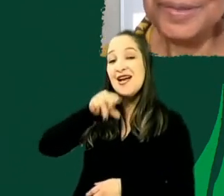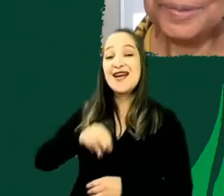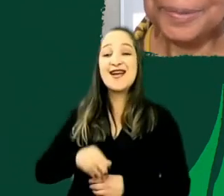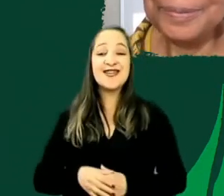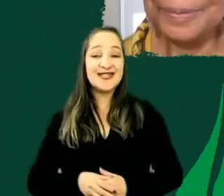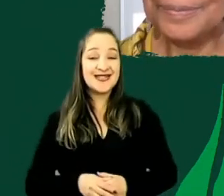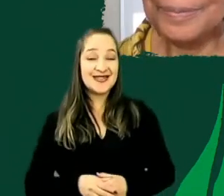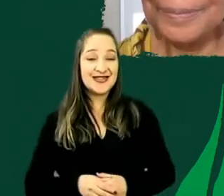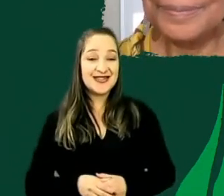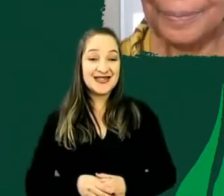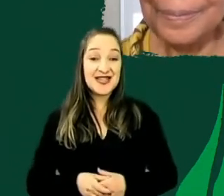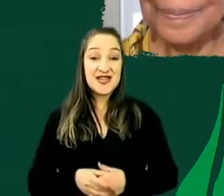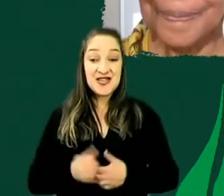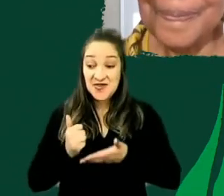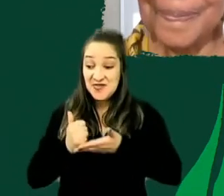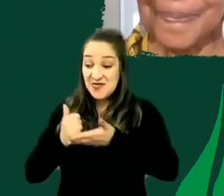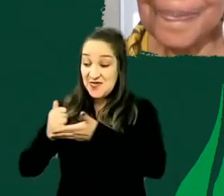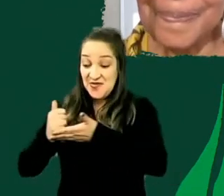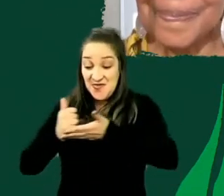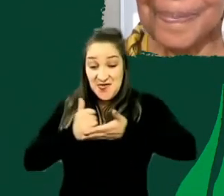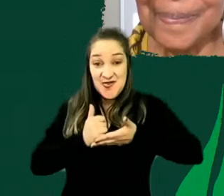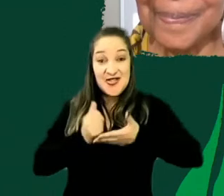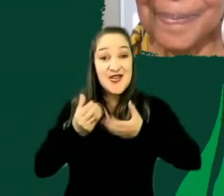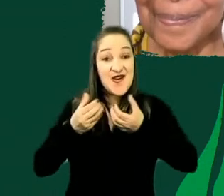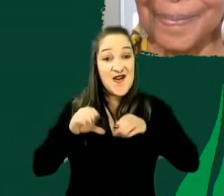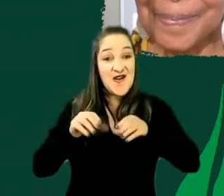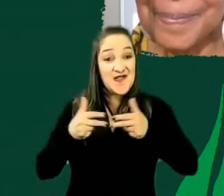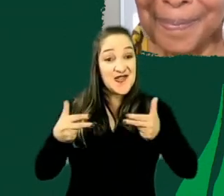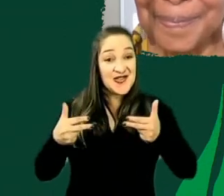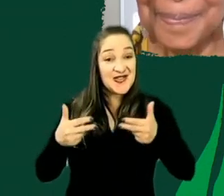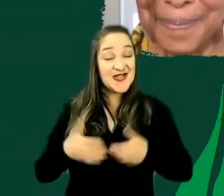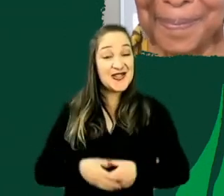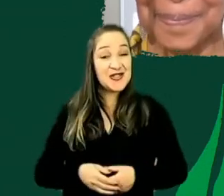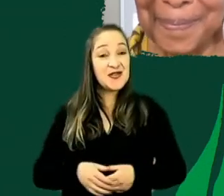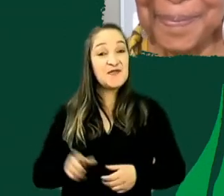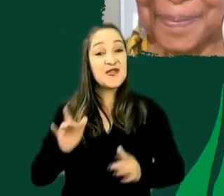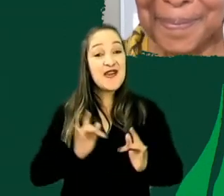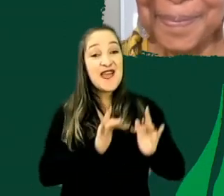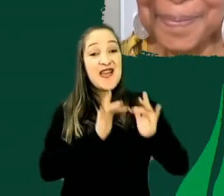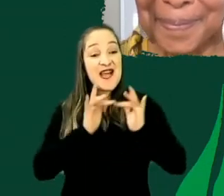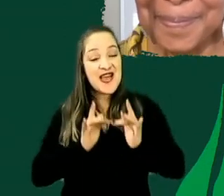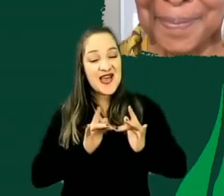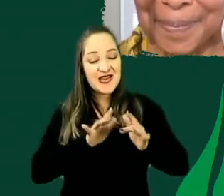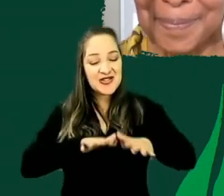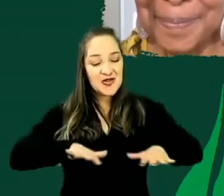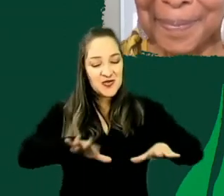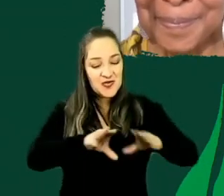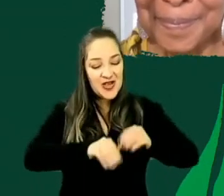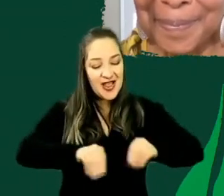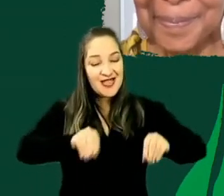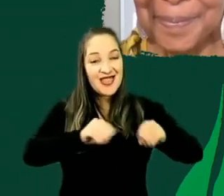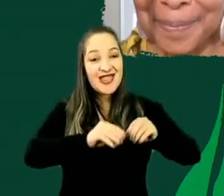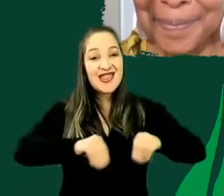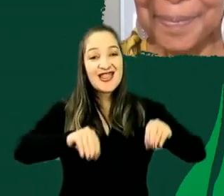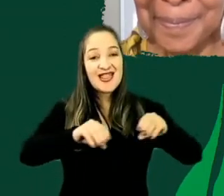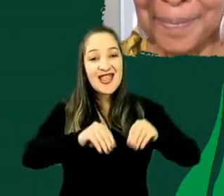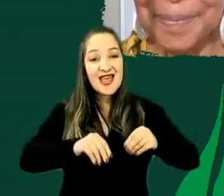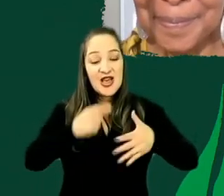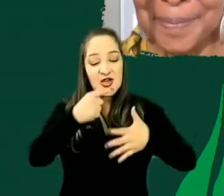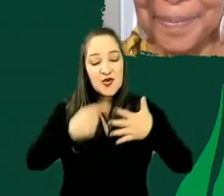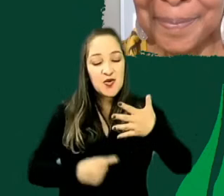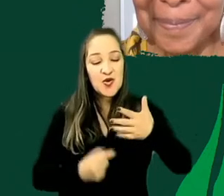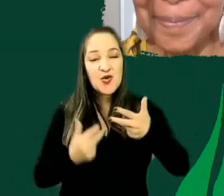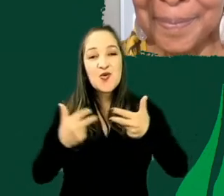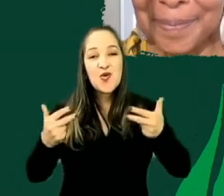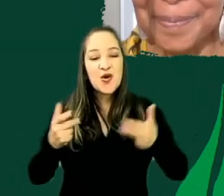I was bringing and gathering eggs into the house. And I have this relationship to the earth. And what we